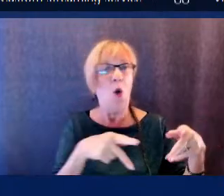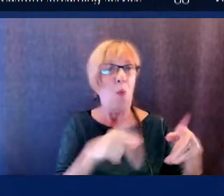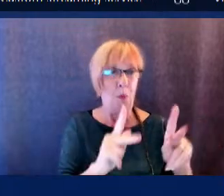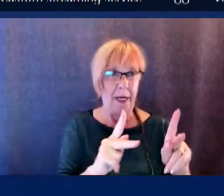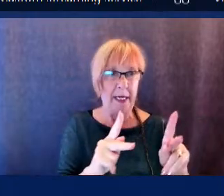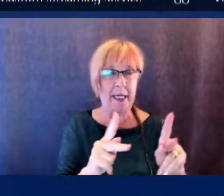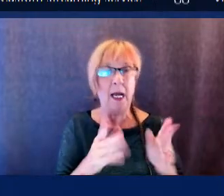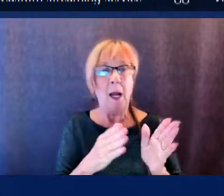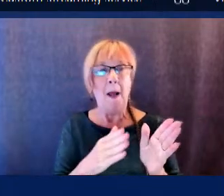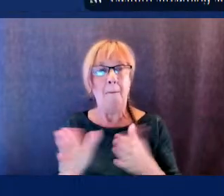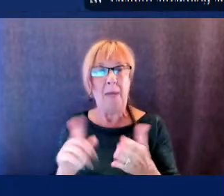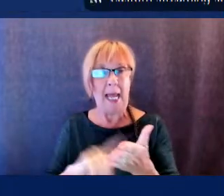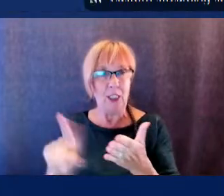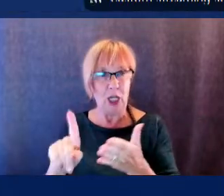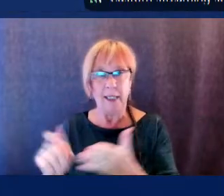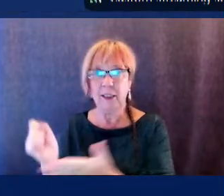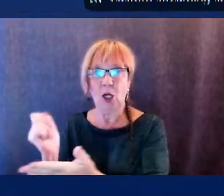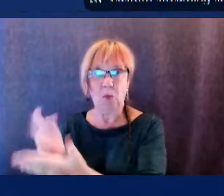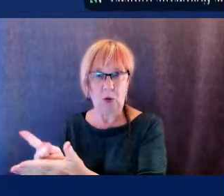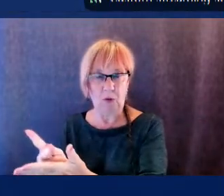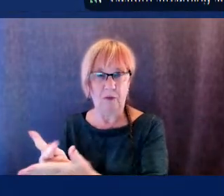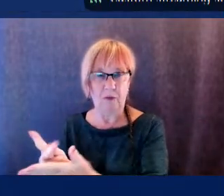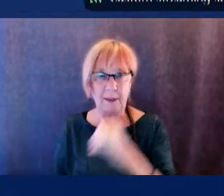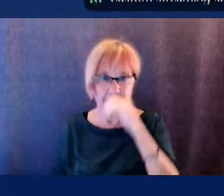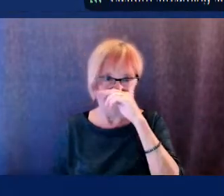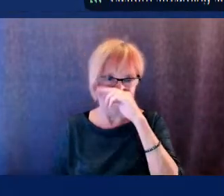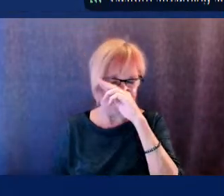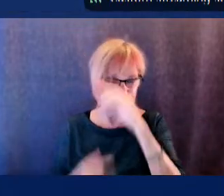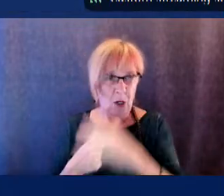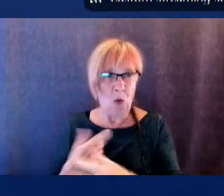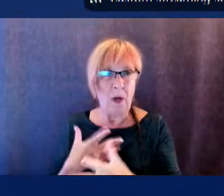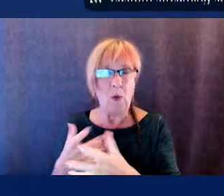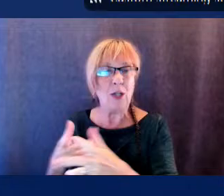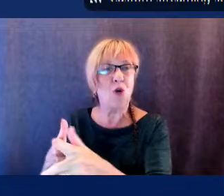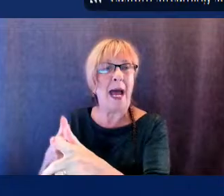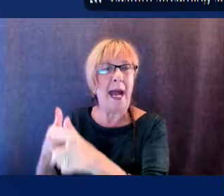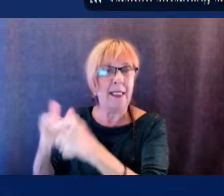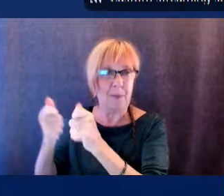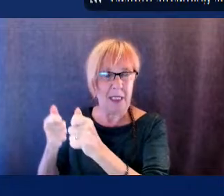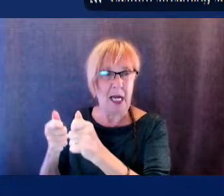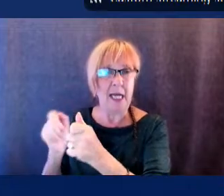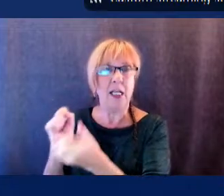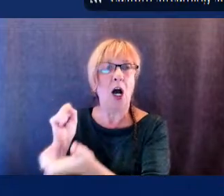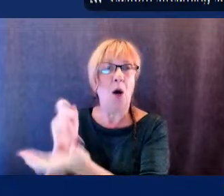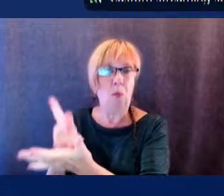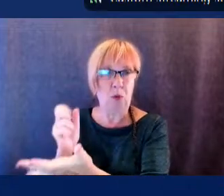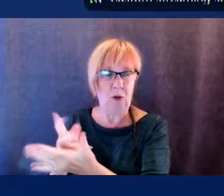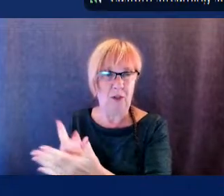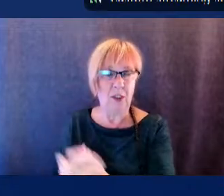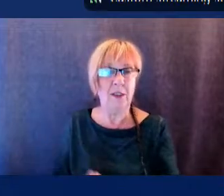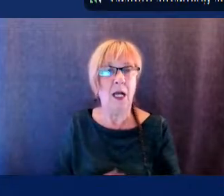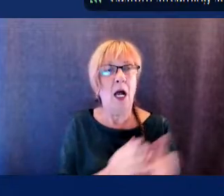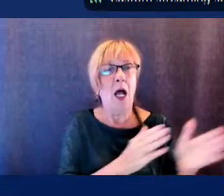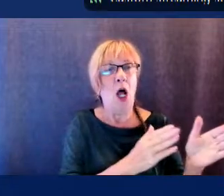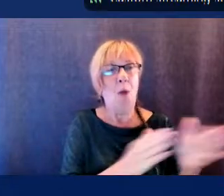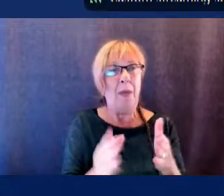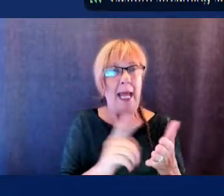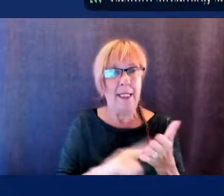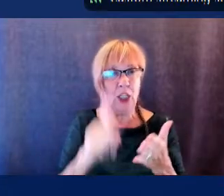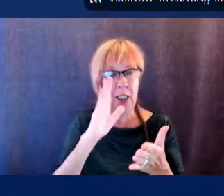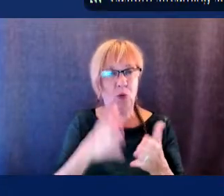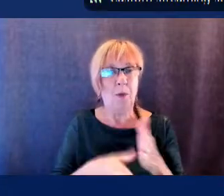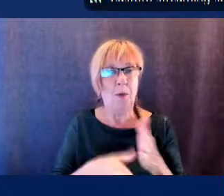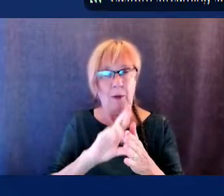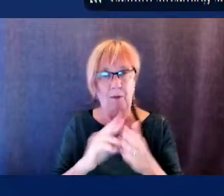approvals. We remain committed to expediting approvals, and rebuild projects will be reviewed in 10 business days for initial reviews